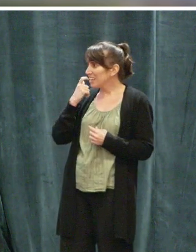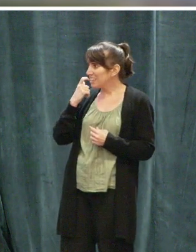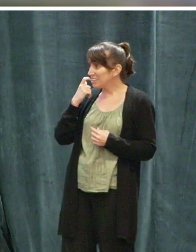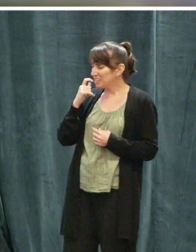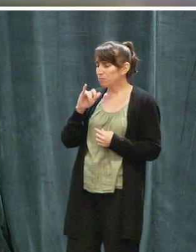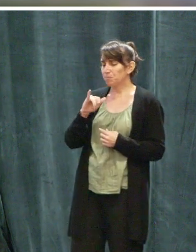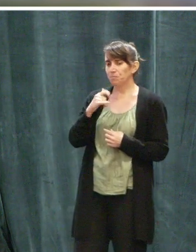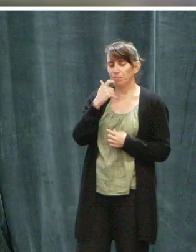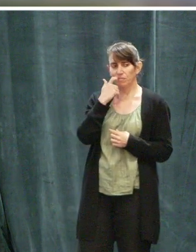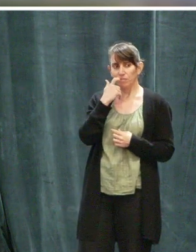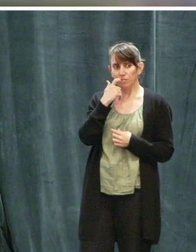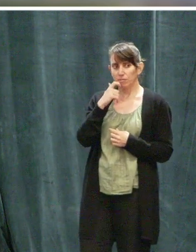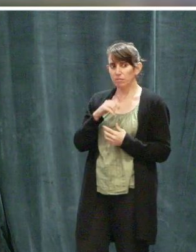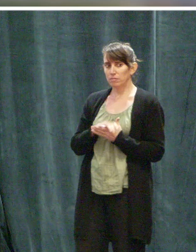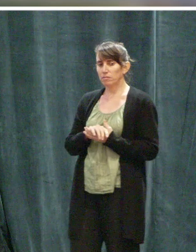the glass. Yes, the glass.